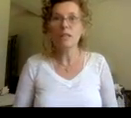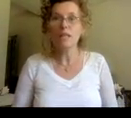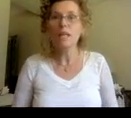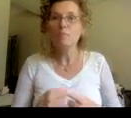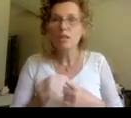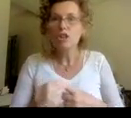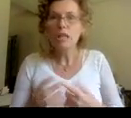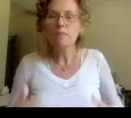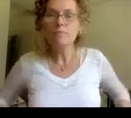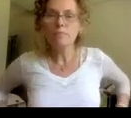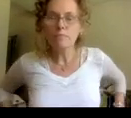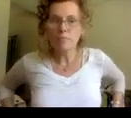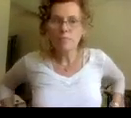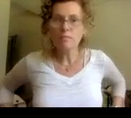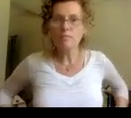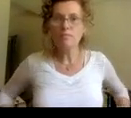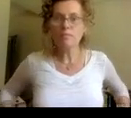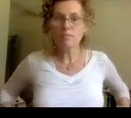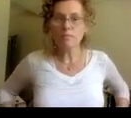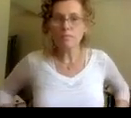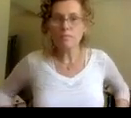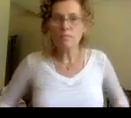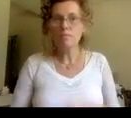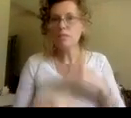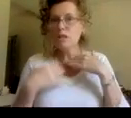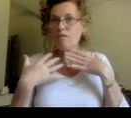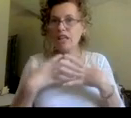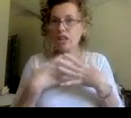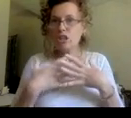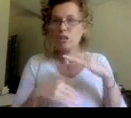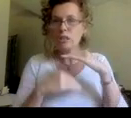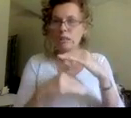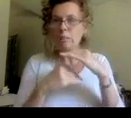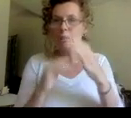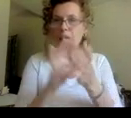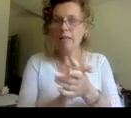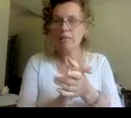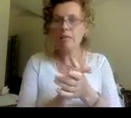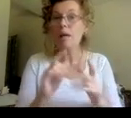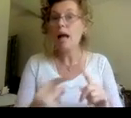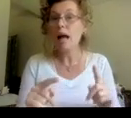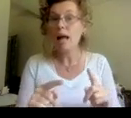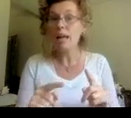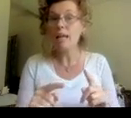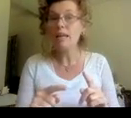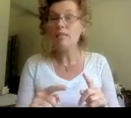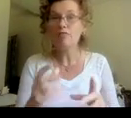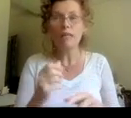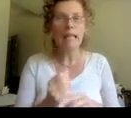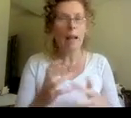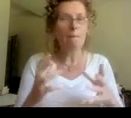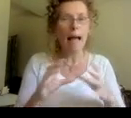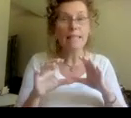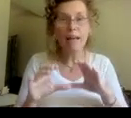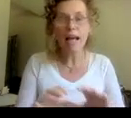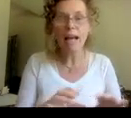Especially when our fears, our limiting beliefs, it just stops us from moving forward. But if we take massive action, the action will